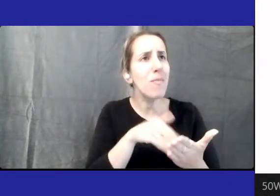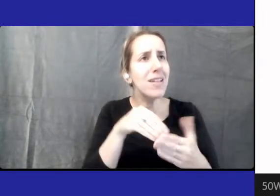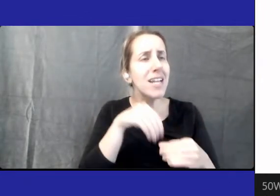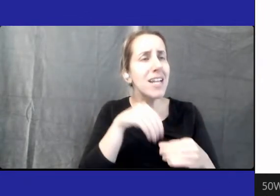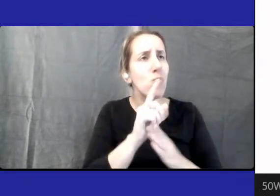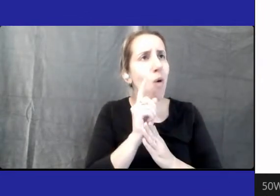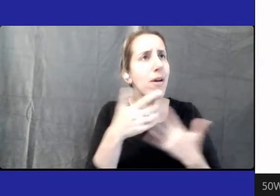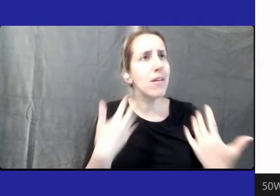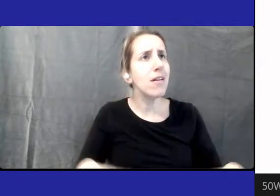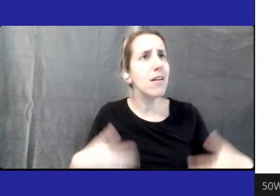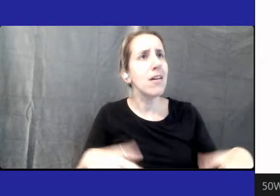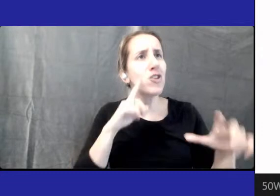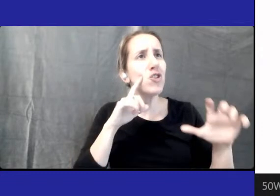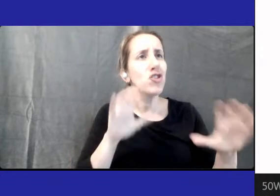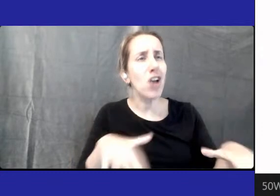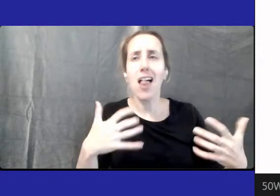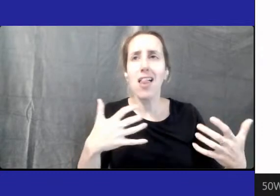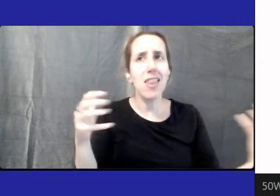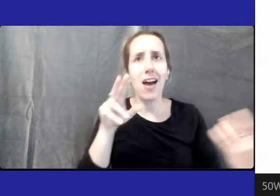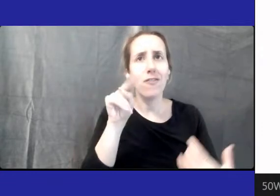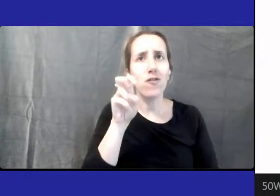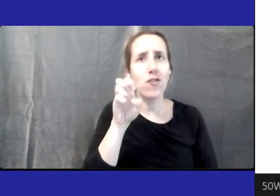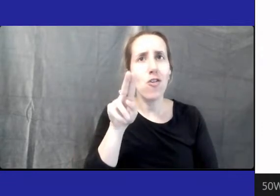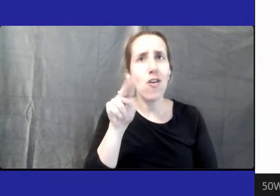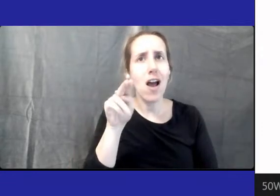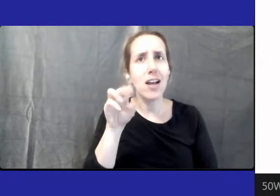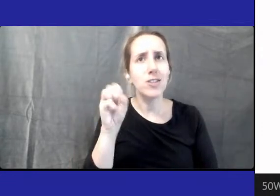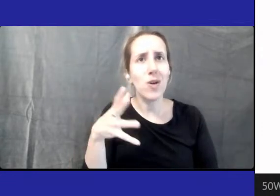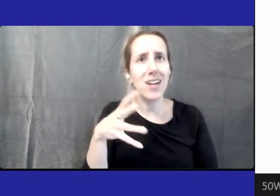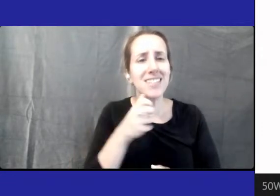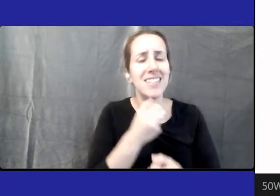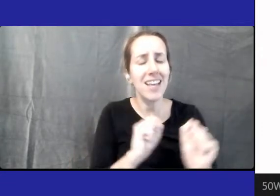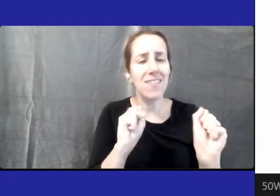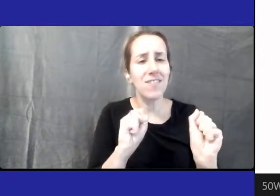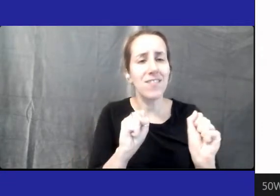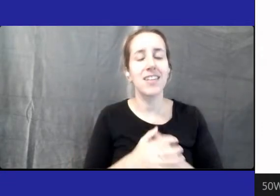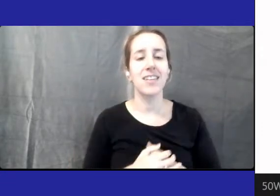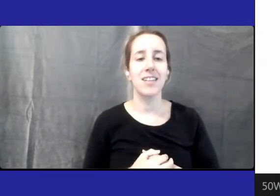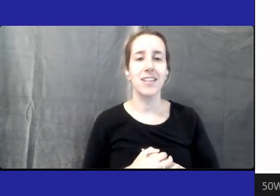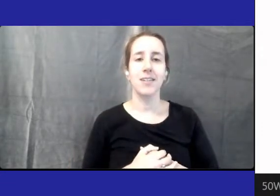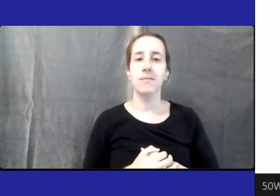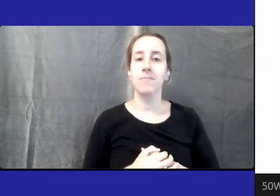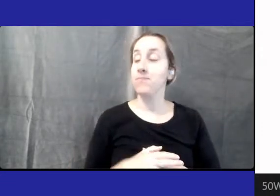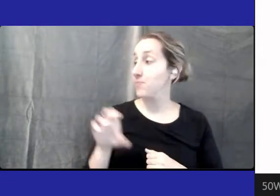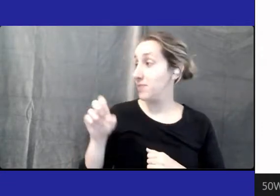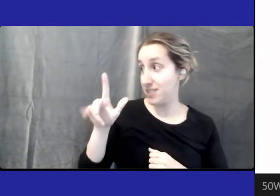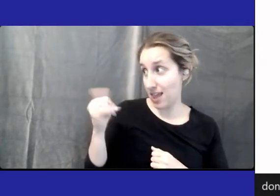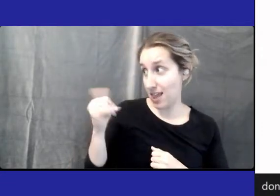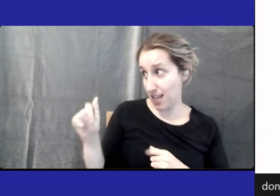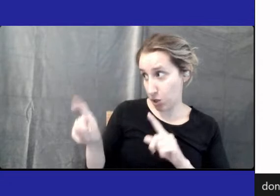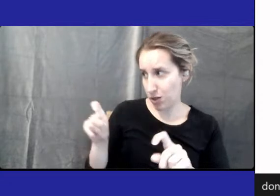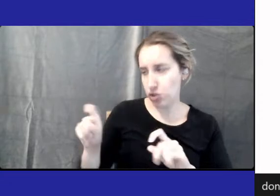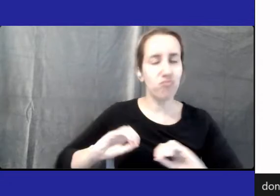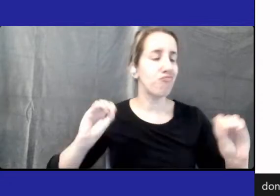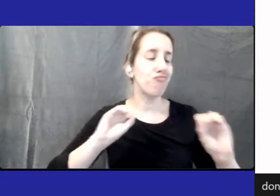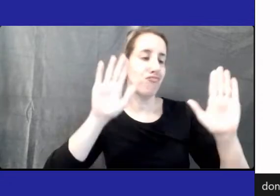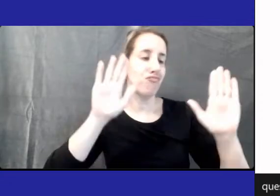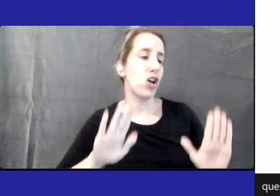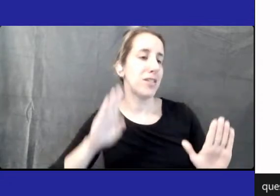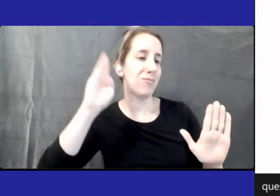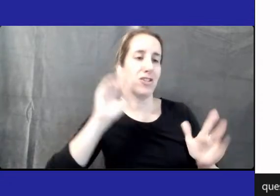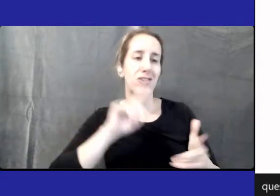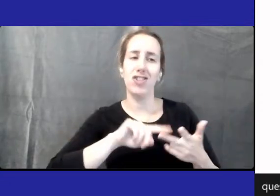That's a lot of neurons to see. Yes. Sally, any questions? No, terrific presentation. Jackie, any questions? no. Okay, very